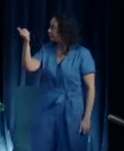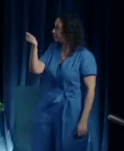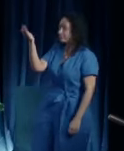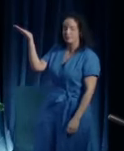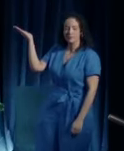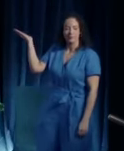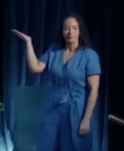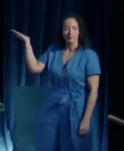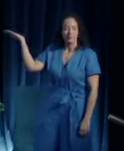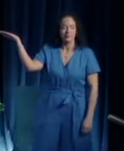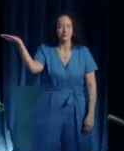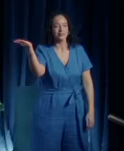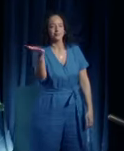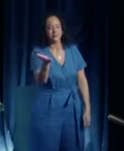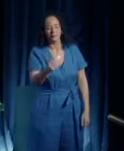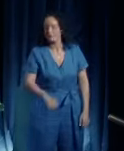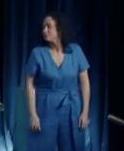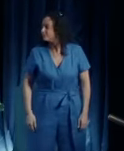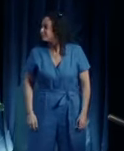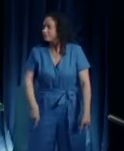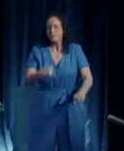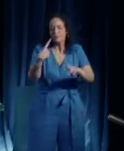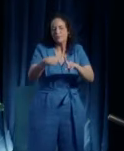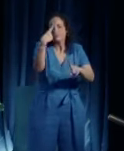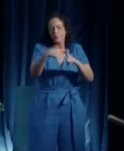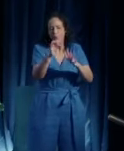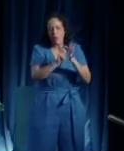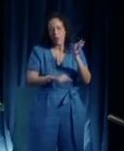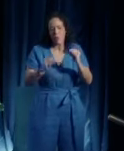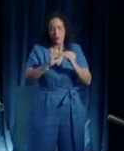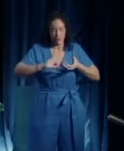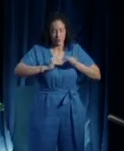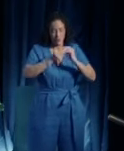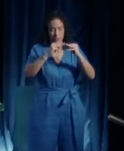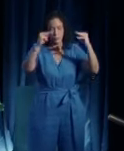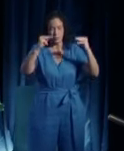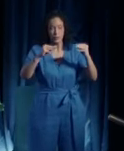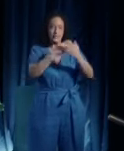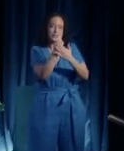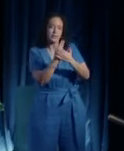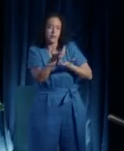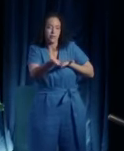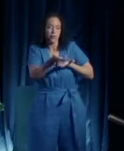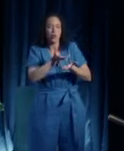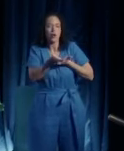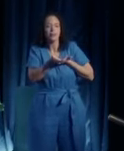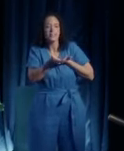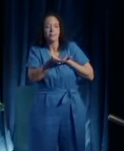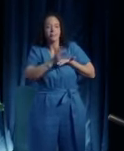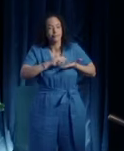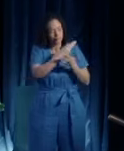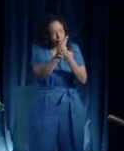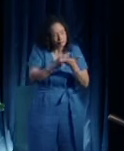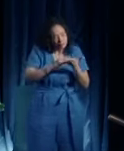and Stuart Court. A quick bit about PLB, we're a creative museum design consultancy who design and deliver